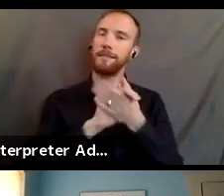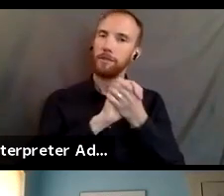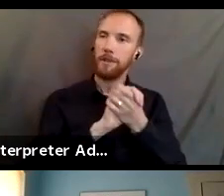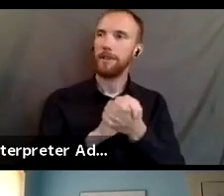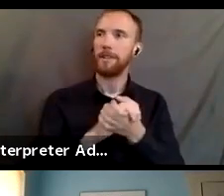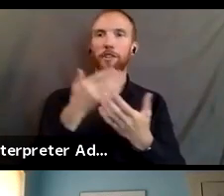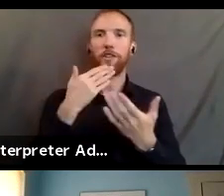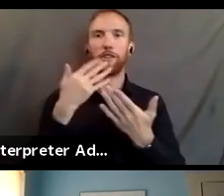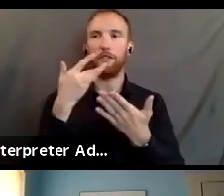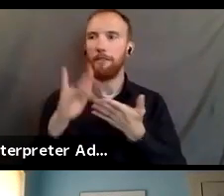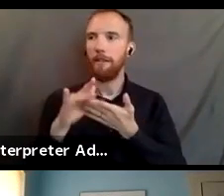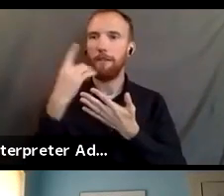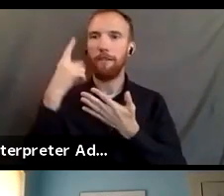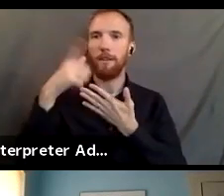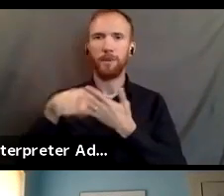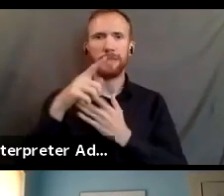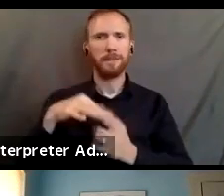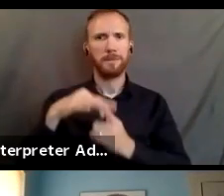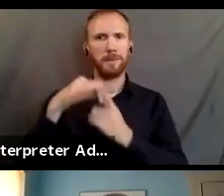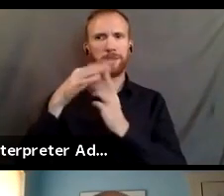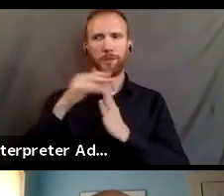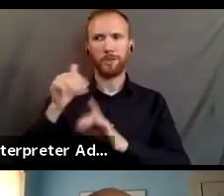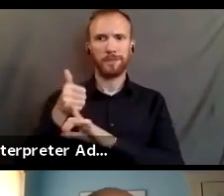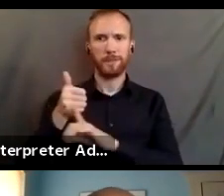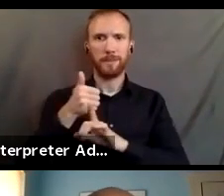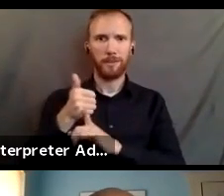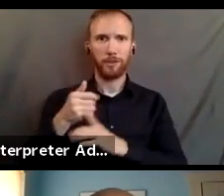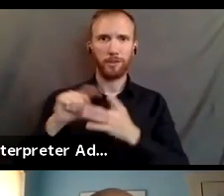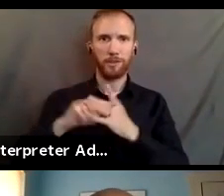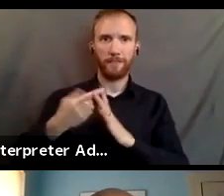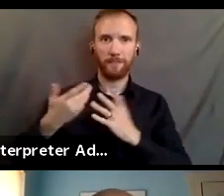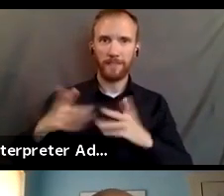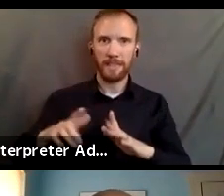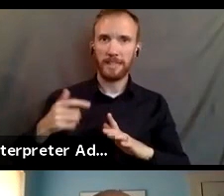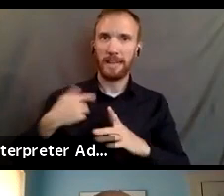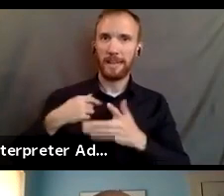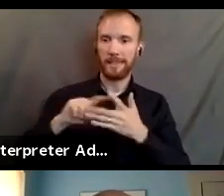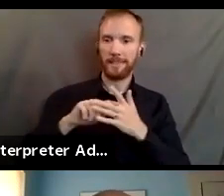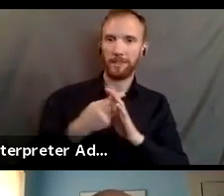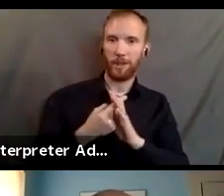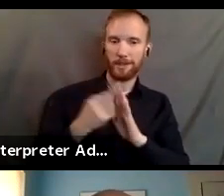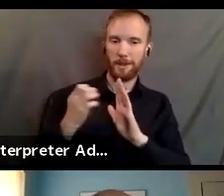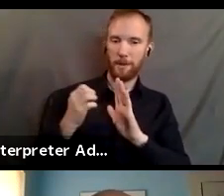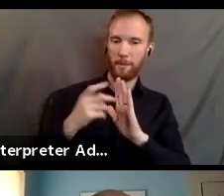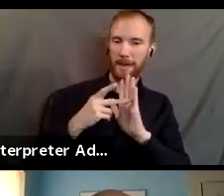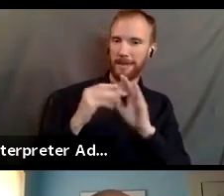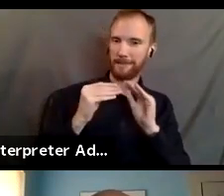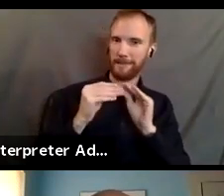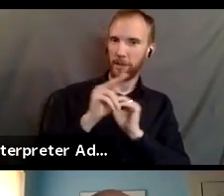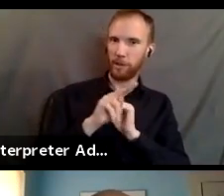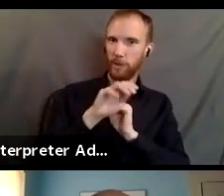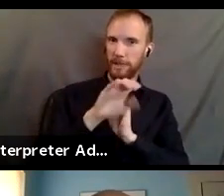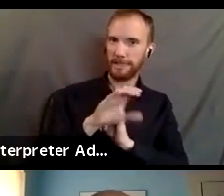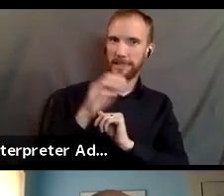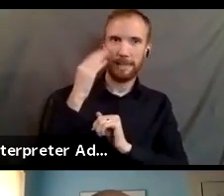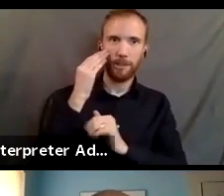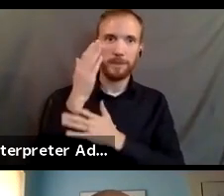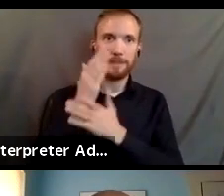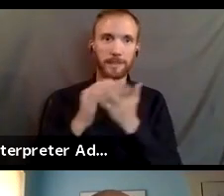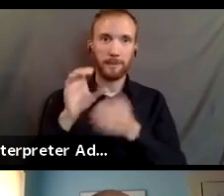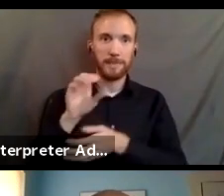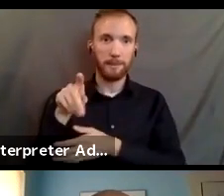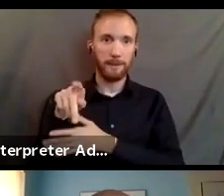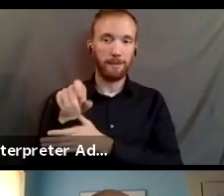started already um i started back teaching this week at uic and i know that some of our cps students are on virtual